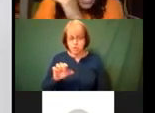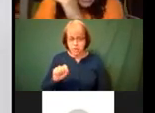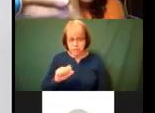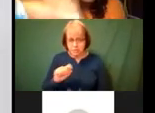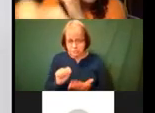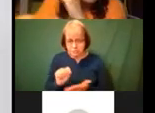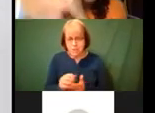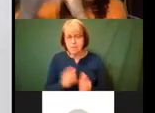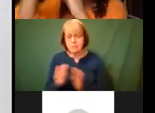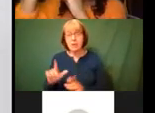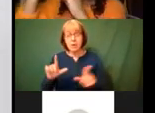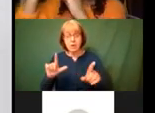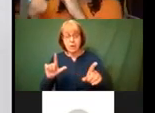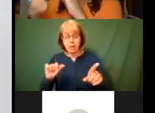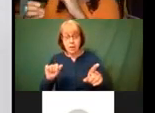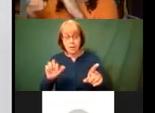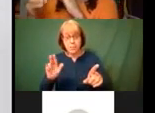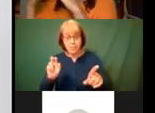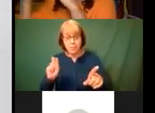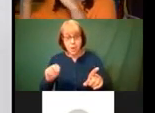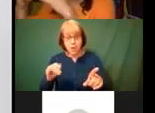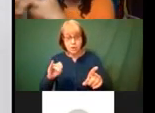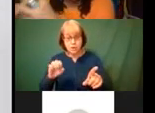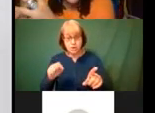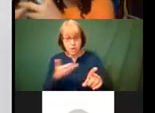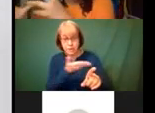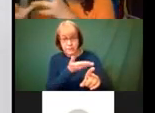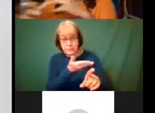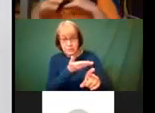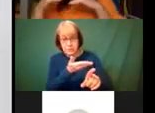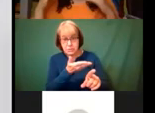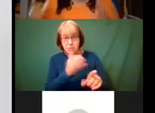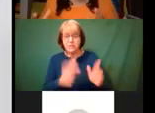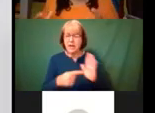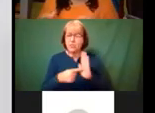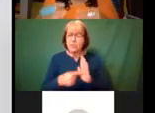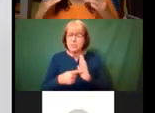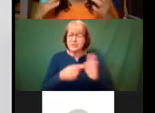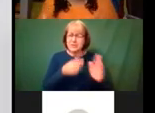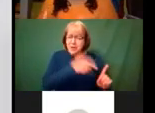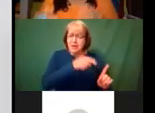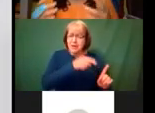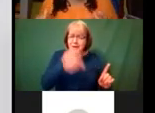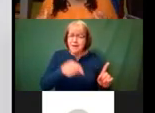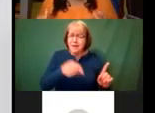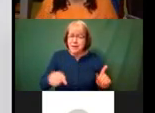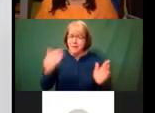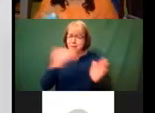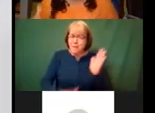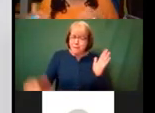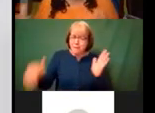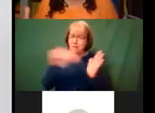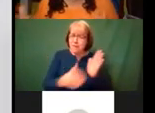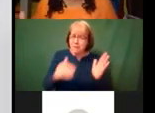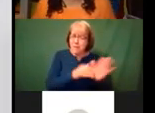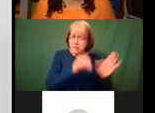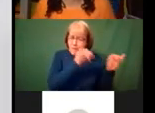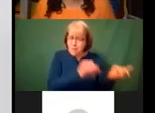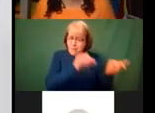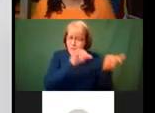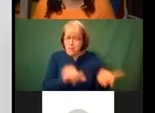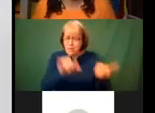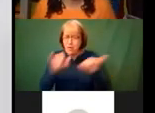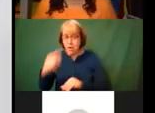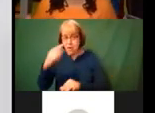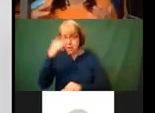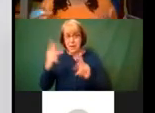LeBron James in this moment on the cover of Vogue, representation, it's there all the time. When people say Black people are